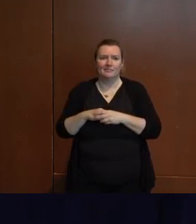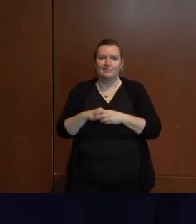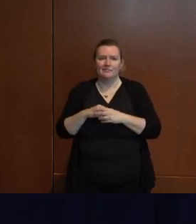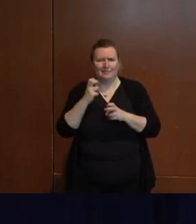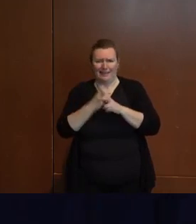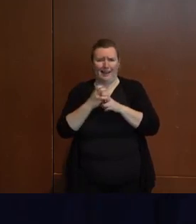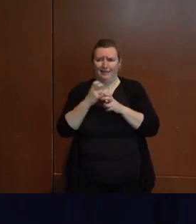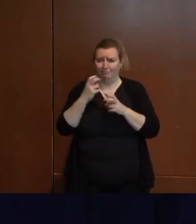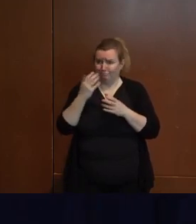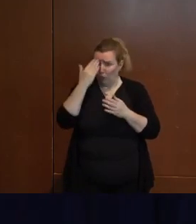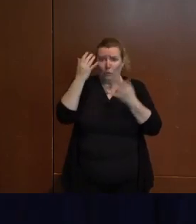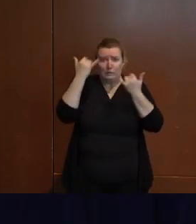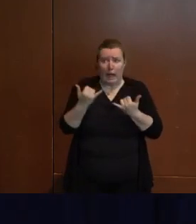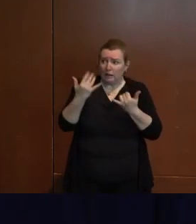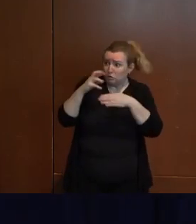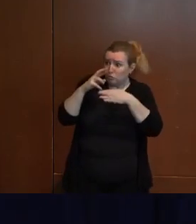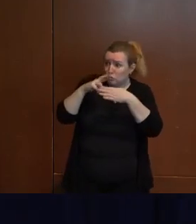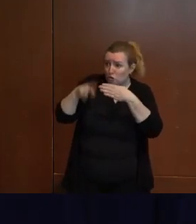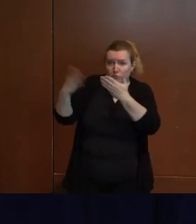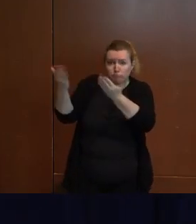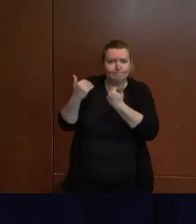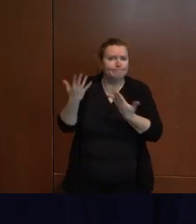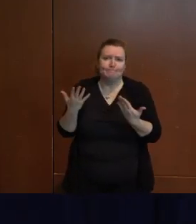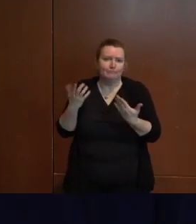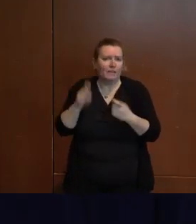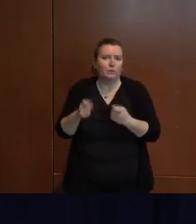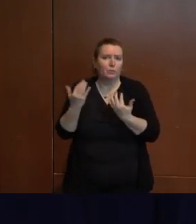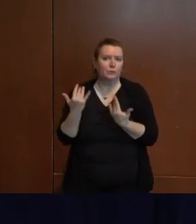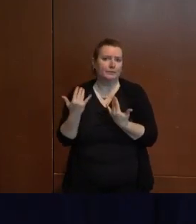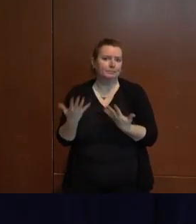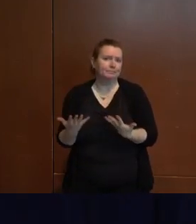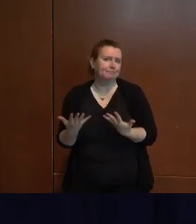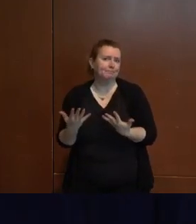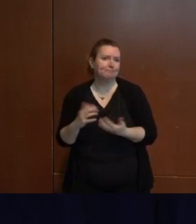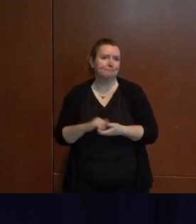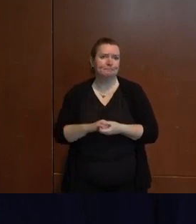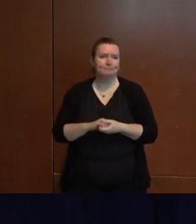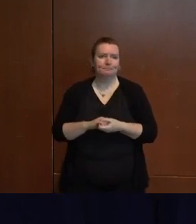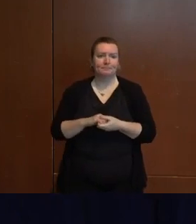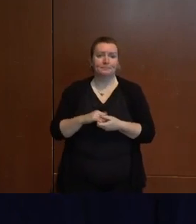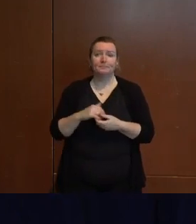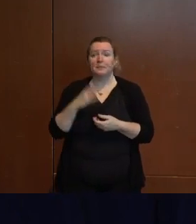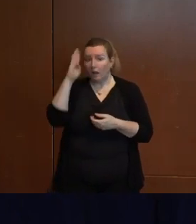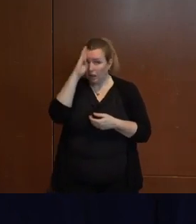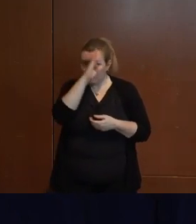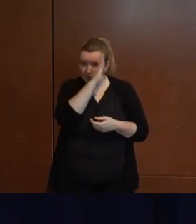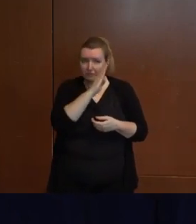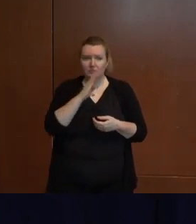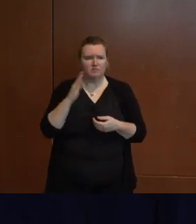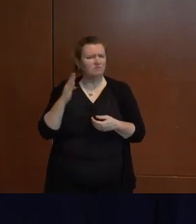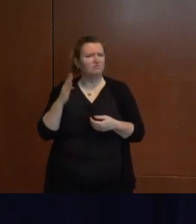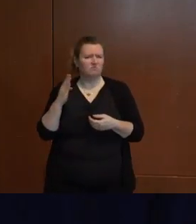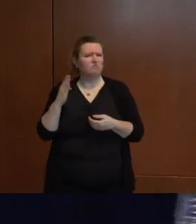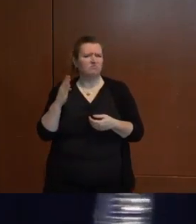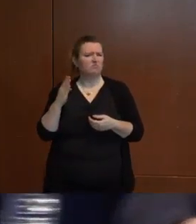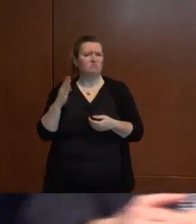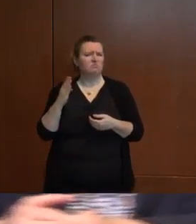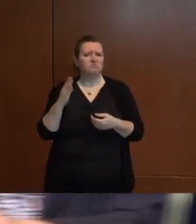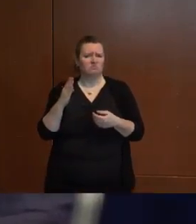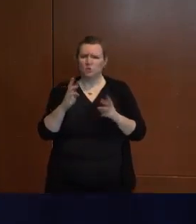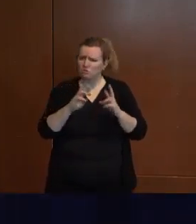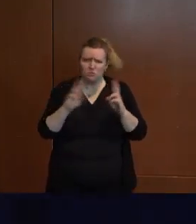healthcare institutions, I believe they'll be able to handle what we're even planning for. But again, even in that better, far